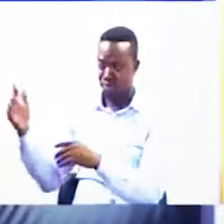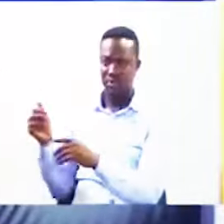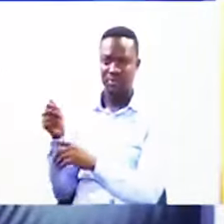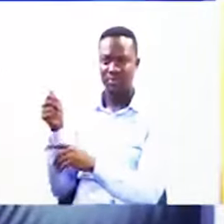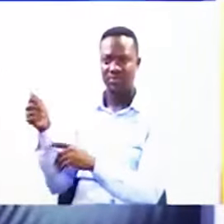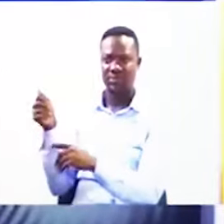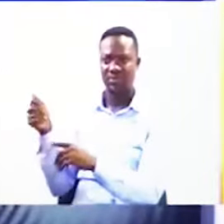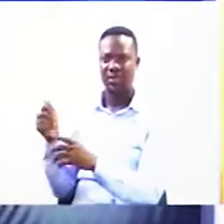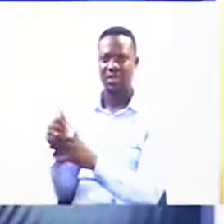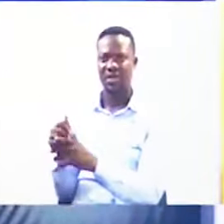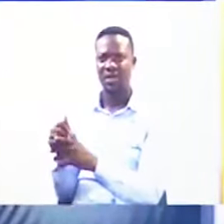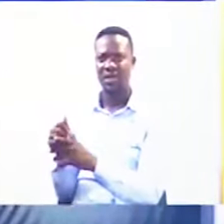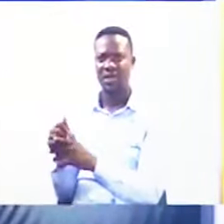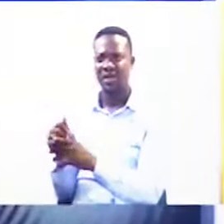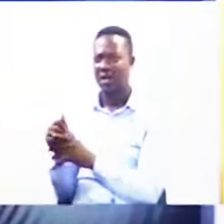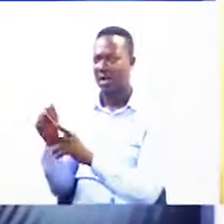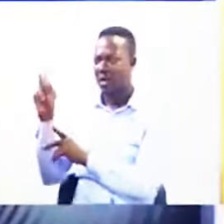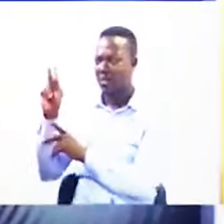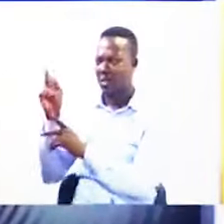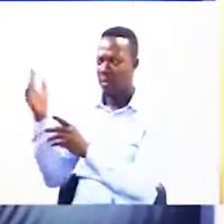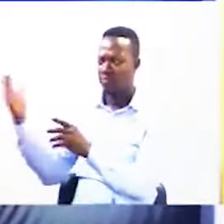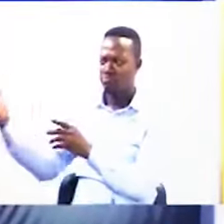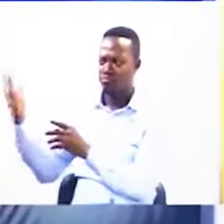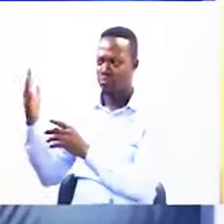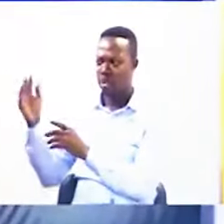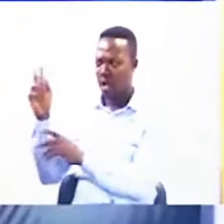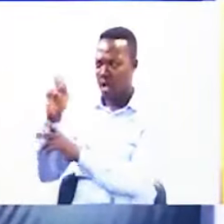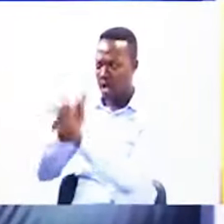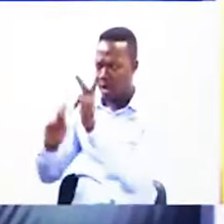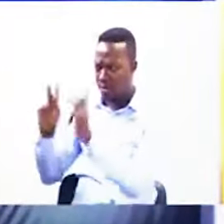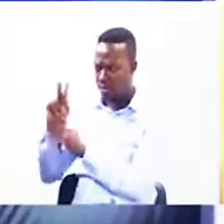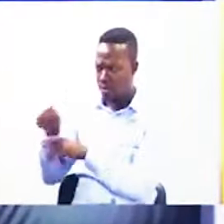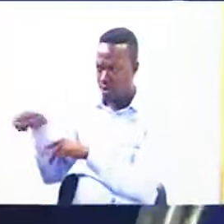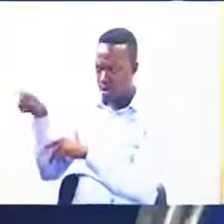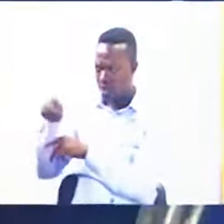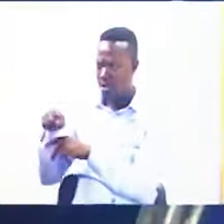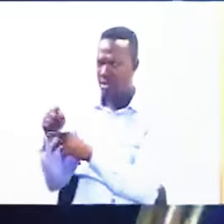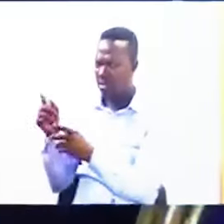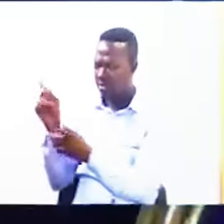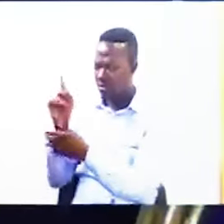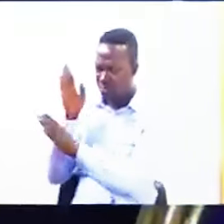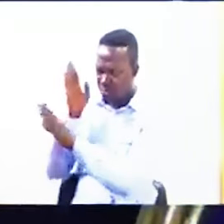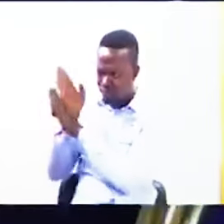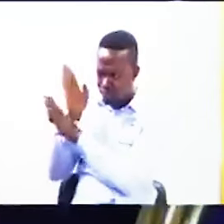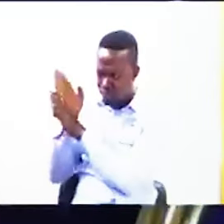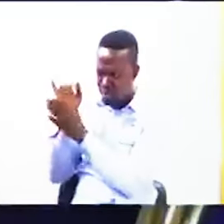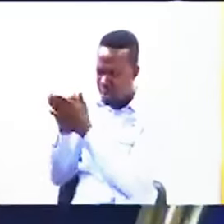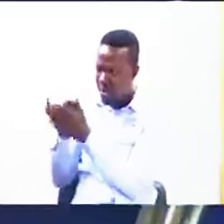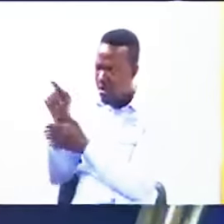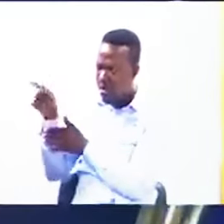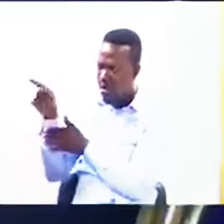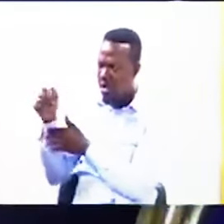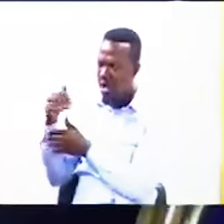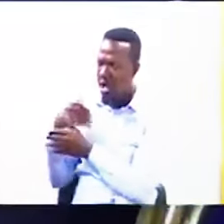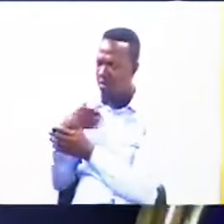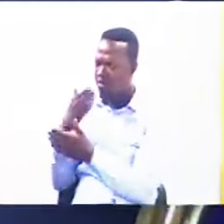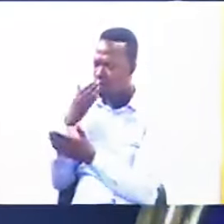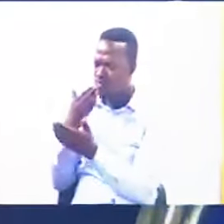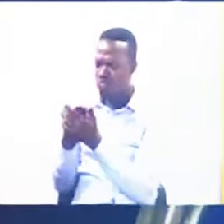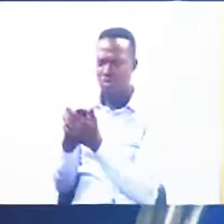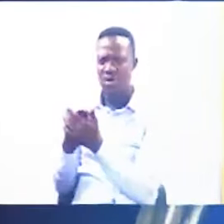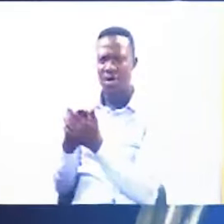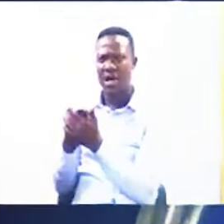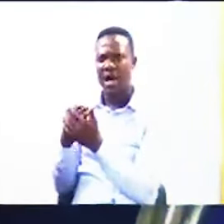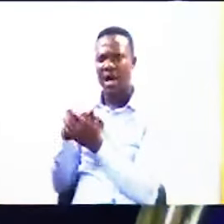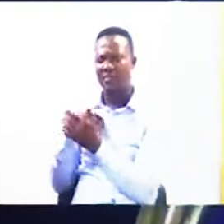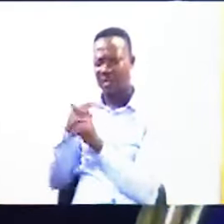concerning the gospel of grace that the apostle Paul is preaching. Sadofu ni mu na wo wo adwen fufuro bi